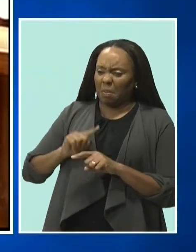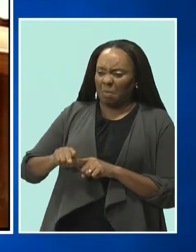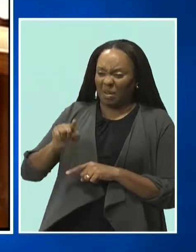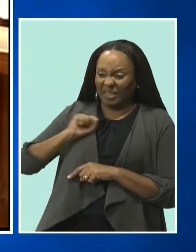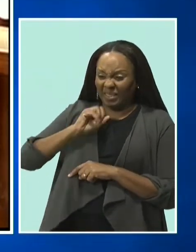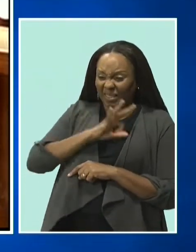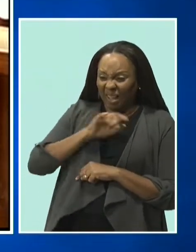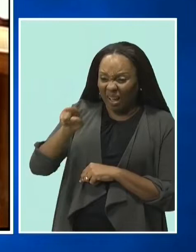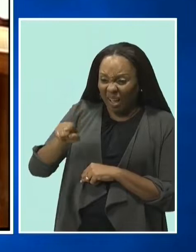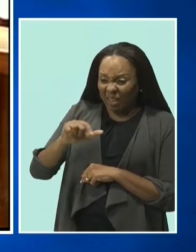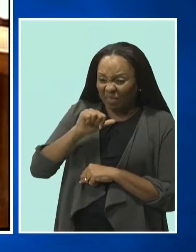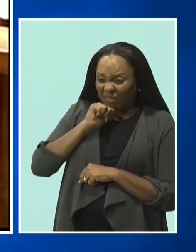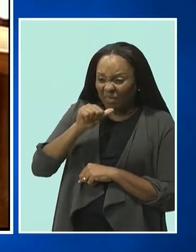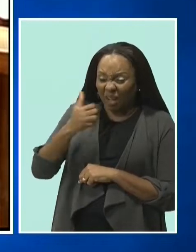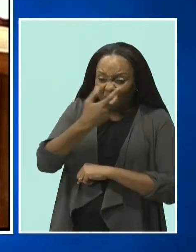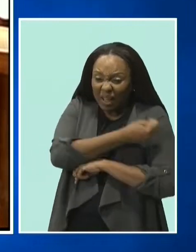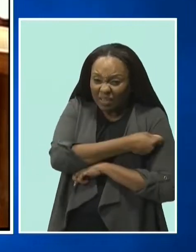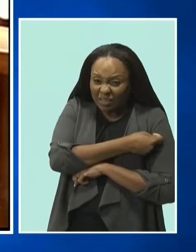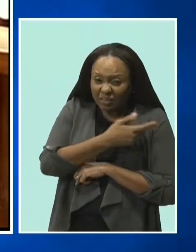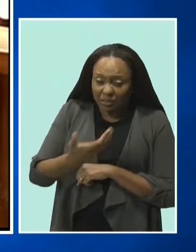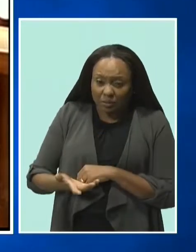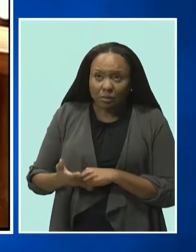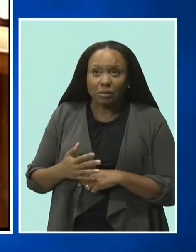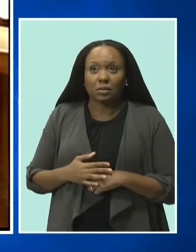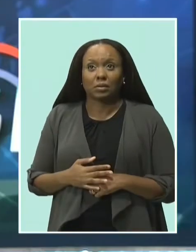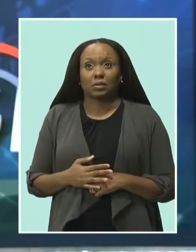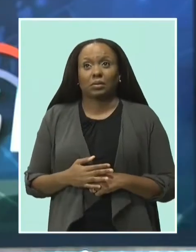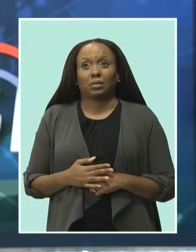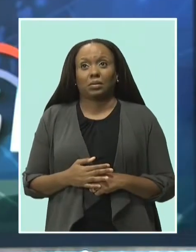a decision made by our hands.